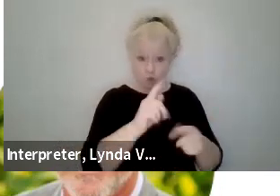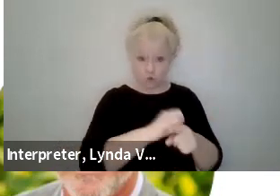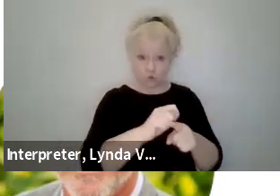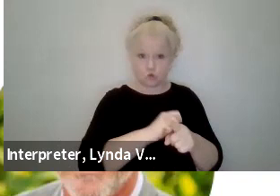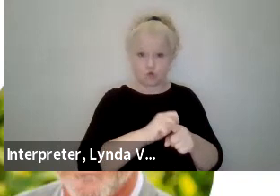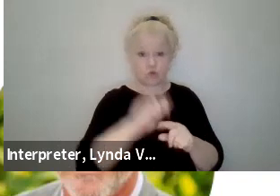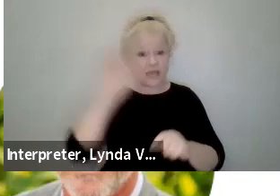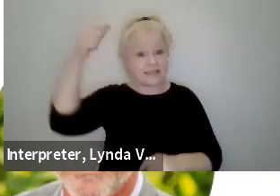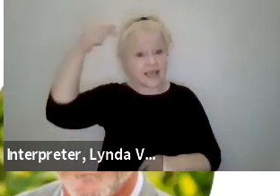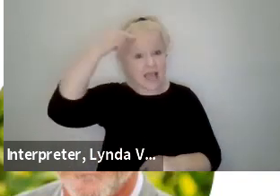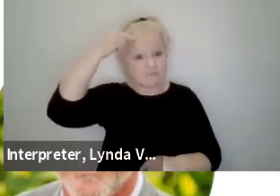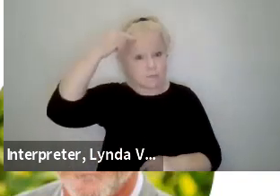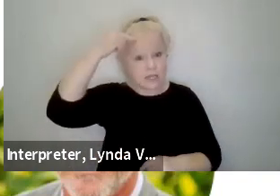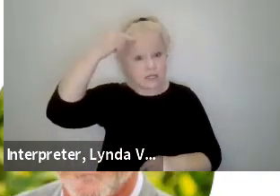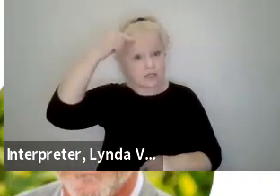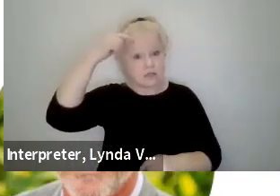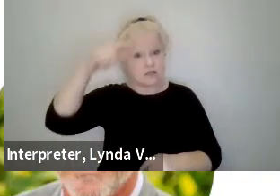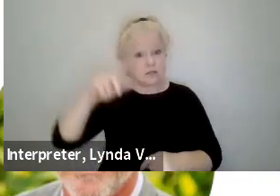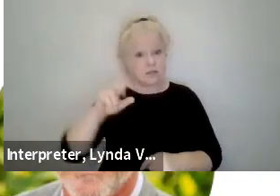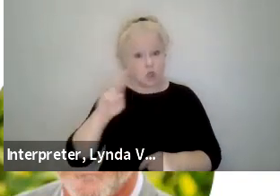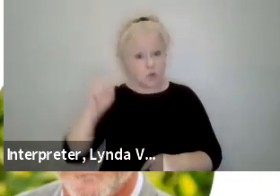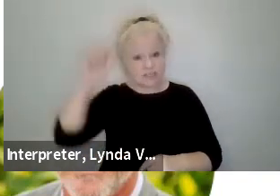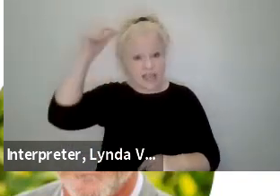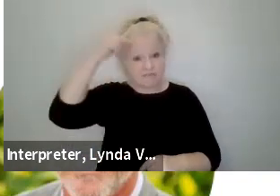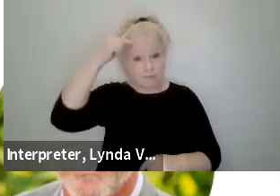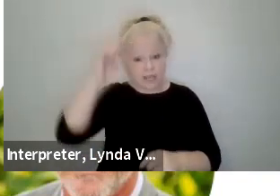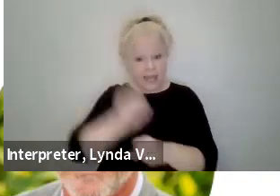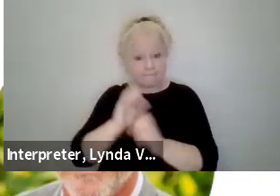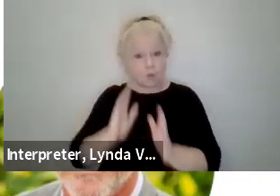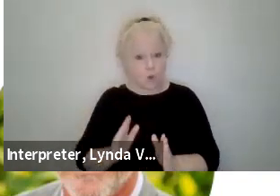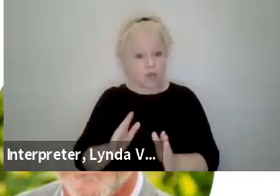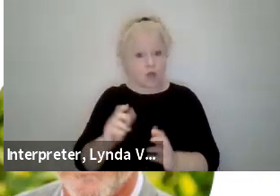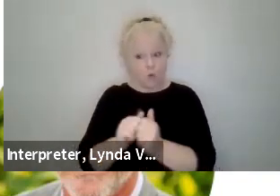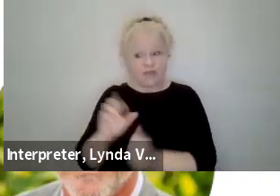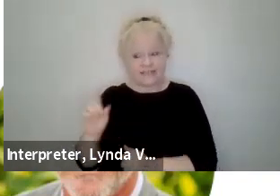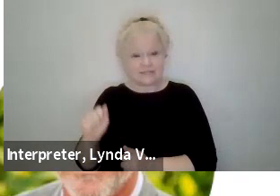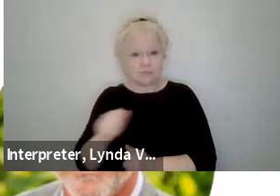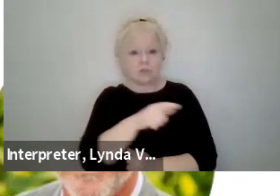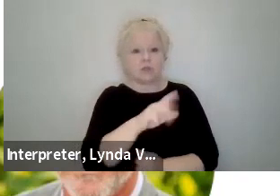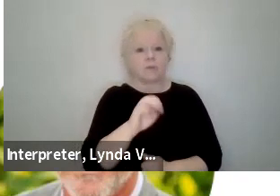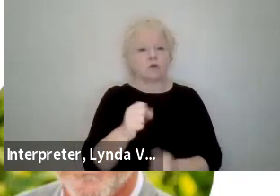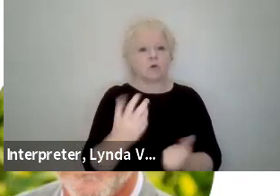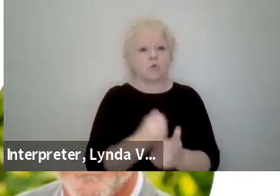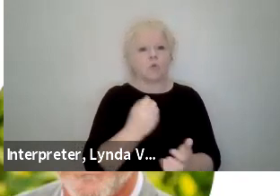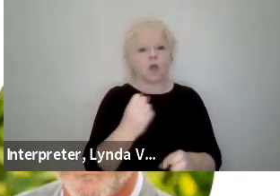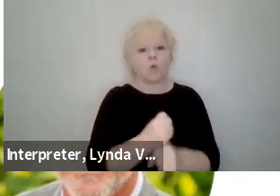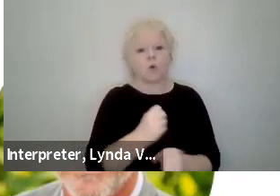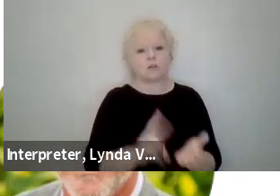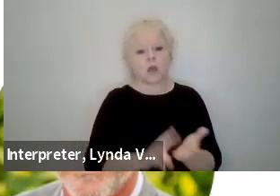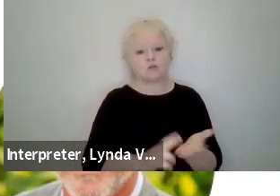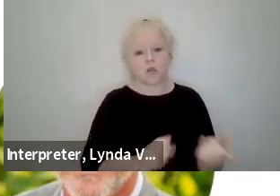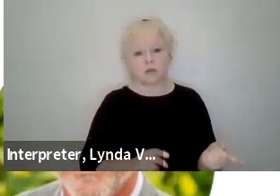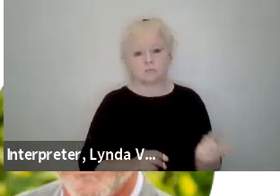the government, United States government employees with a disability. And